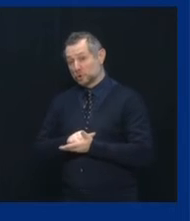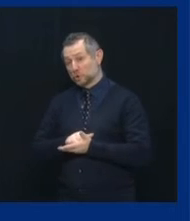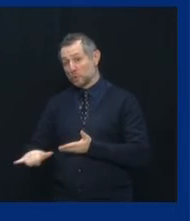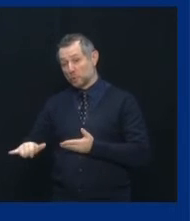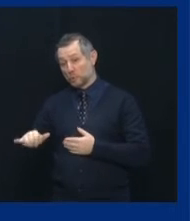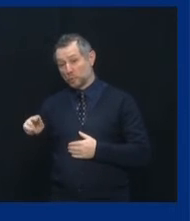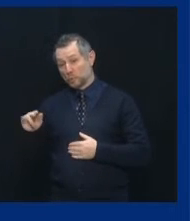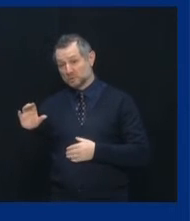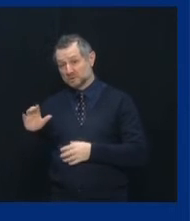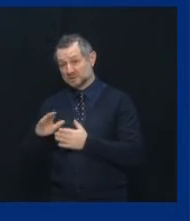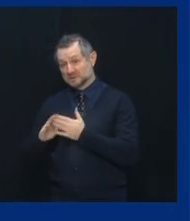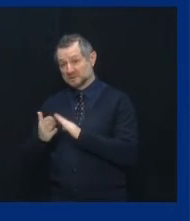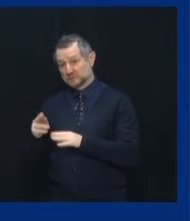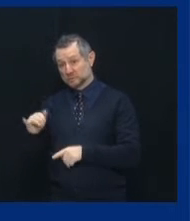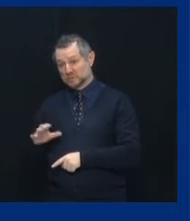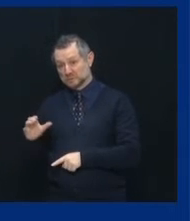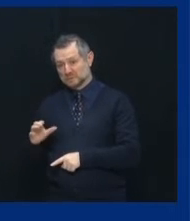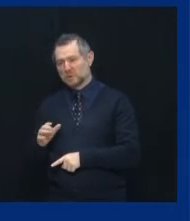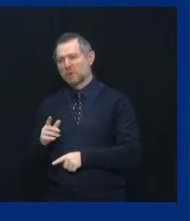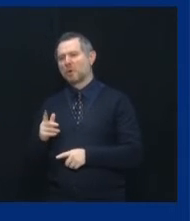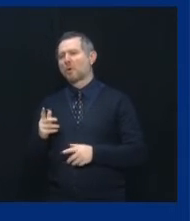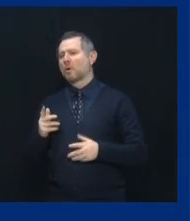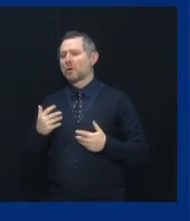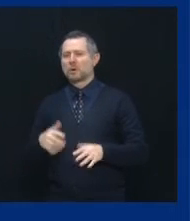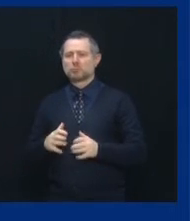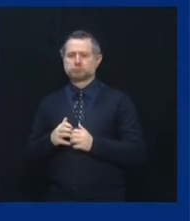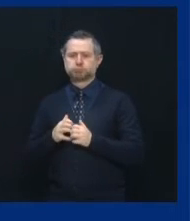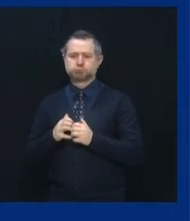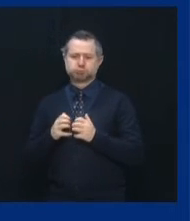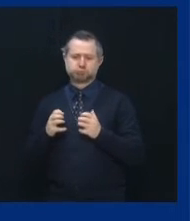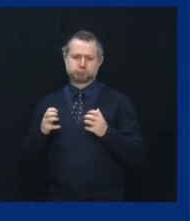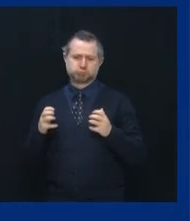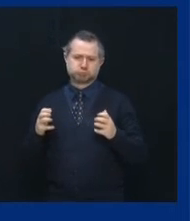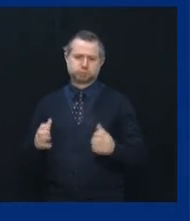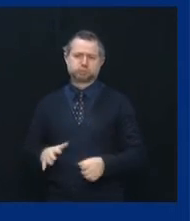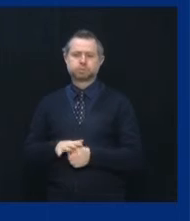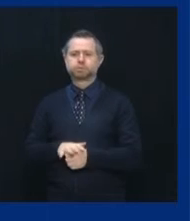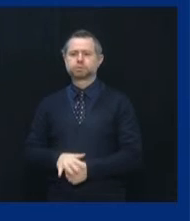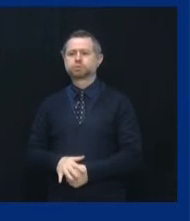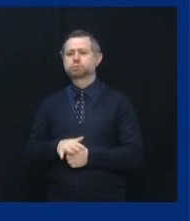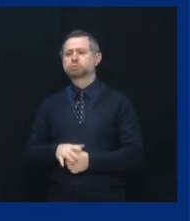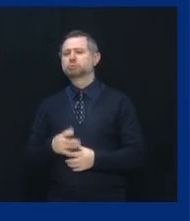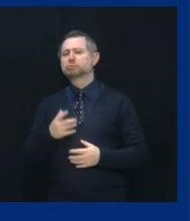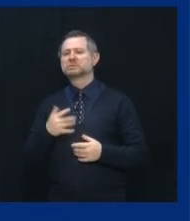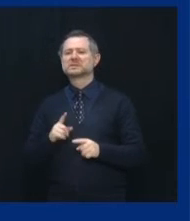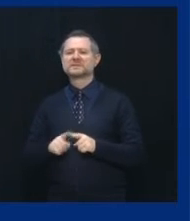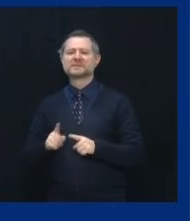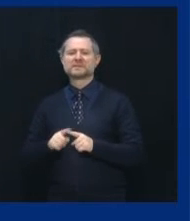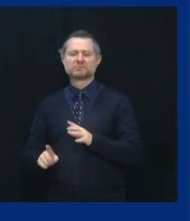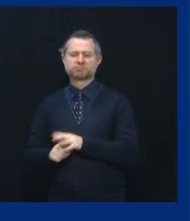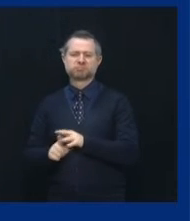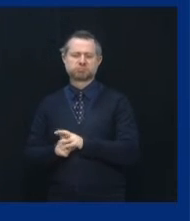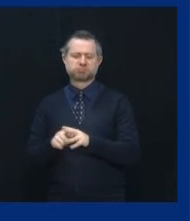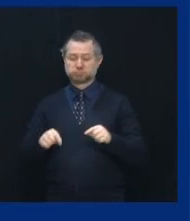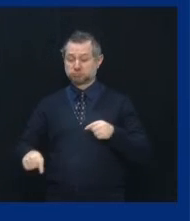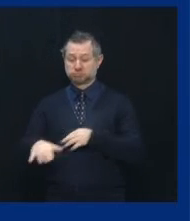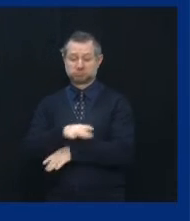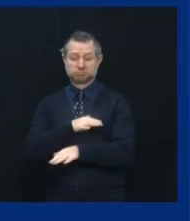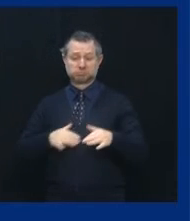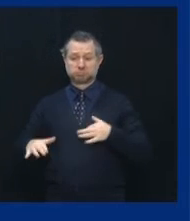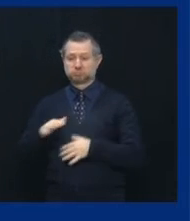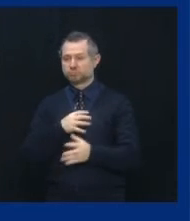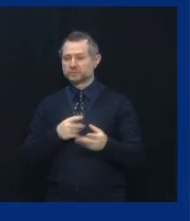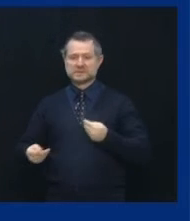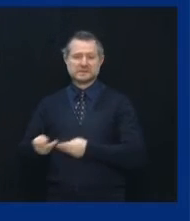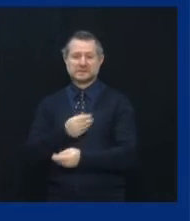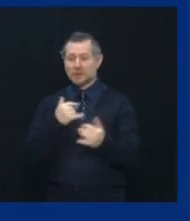is under true stress on many levels, right? And you hear it from people all day